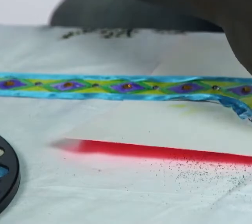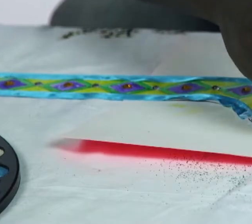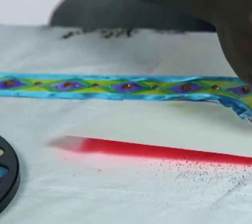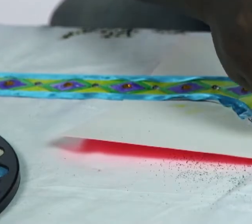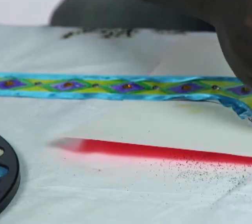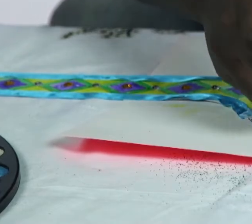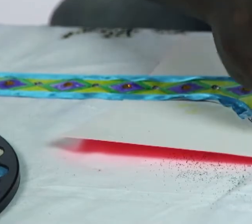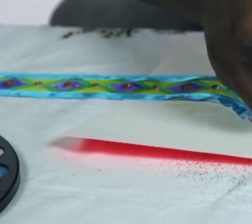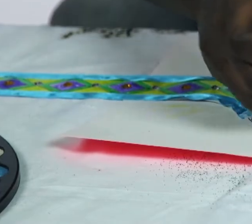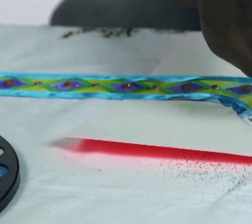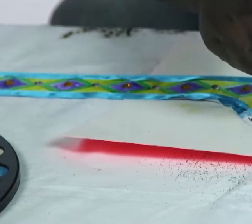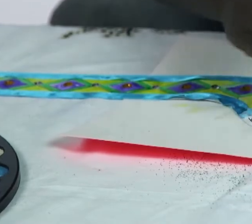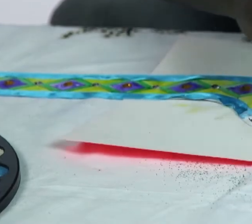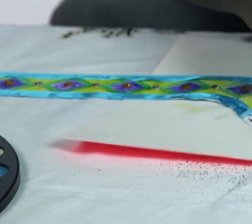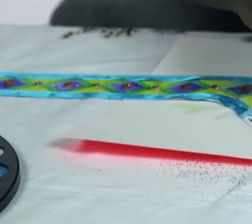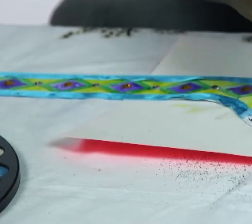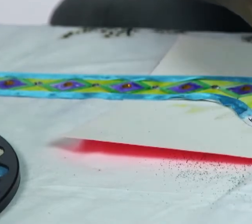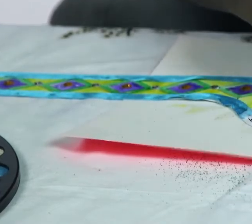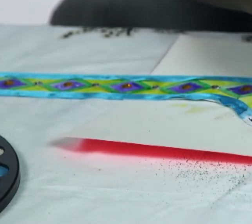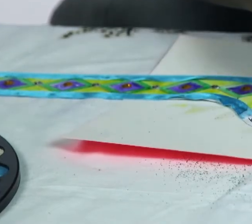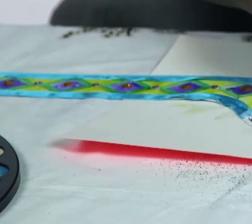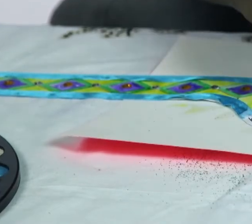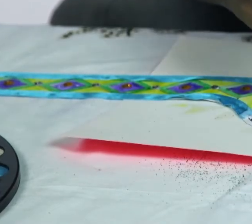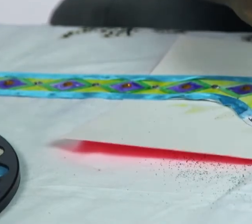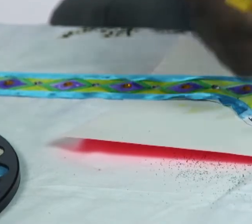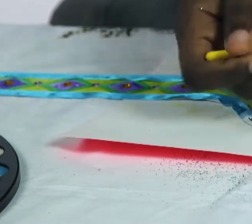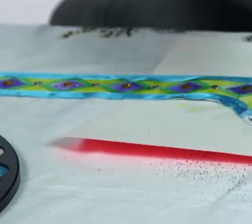Yeah, just take your time with the glue,